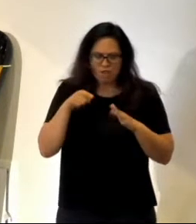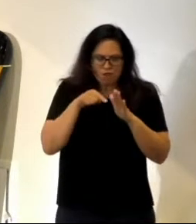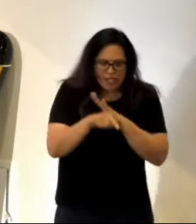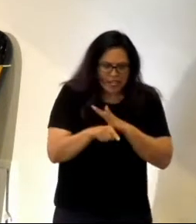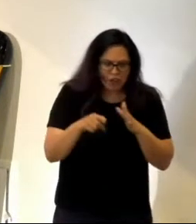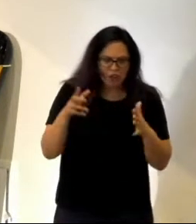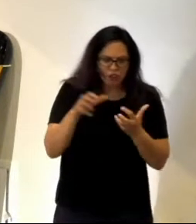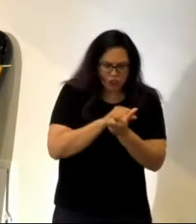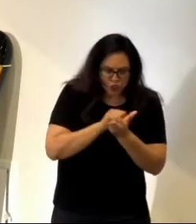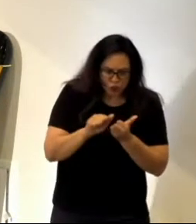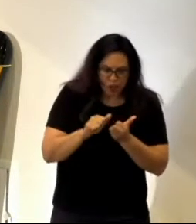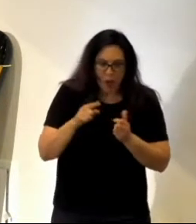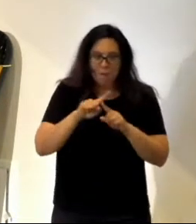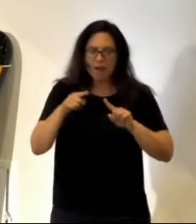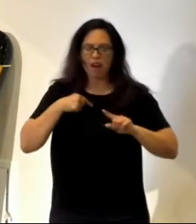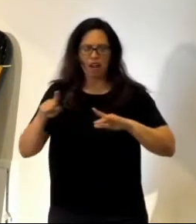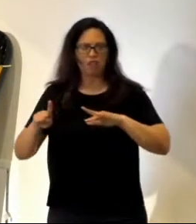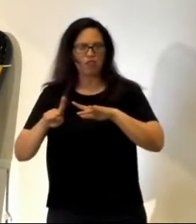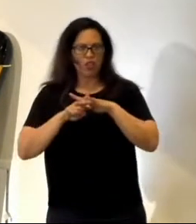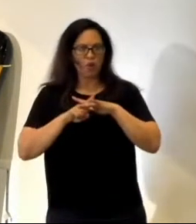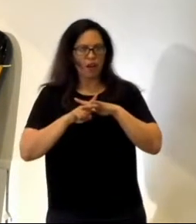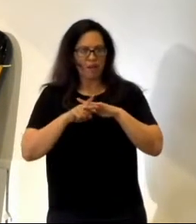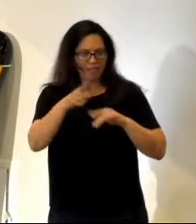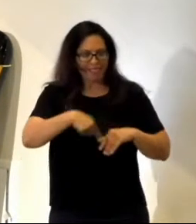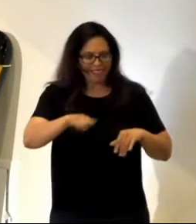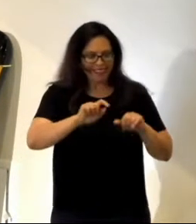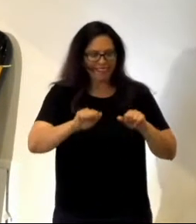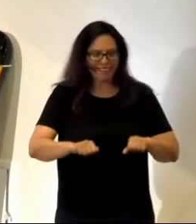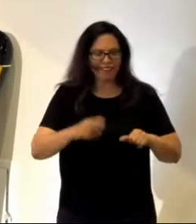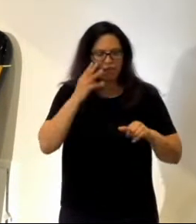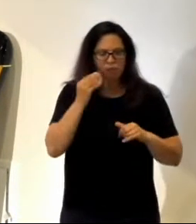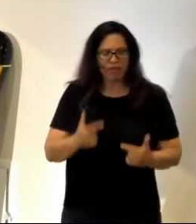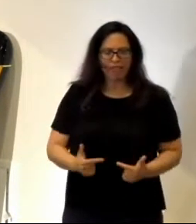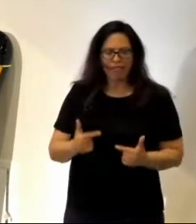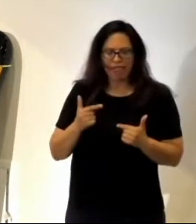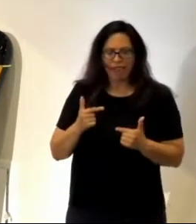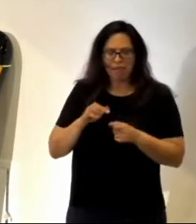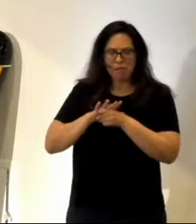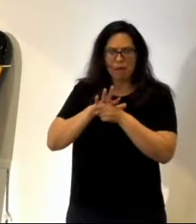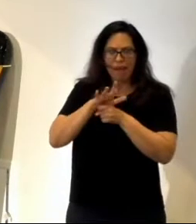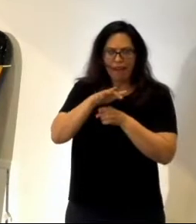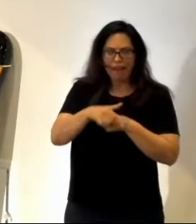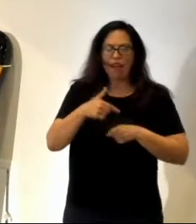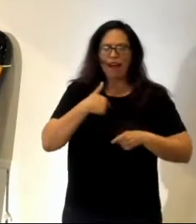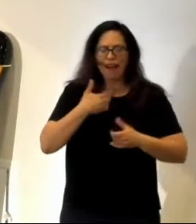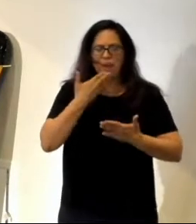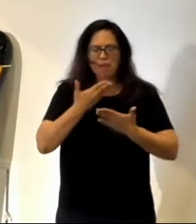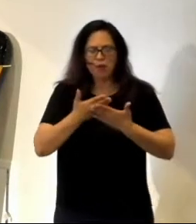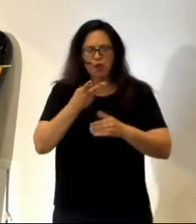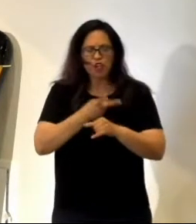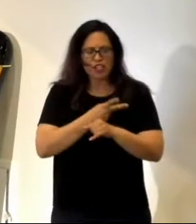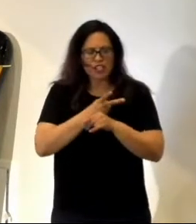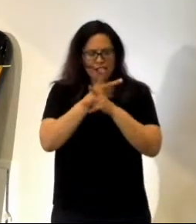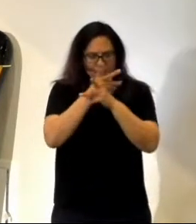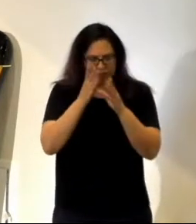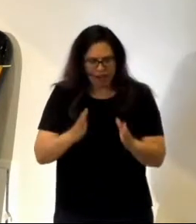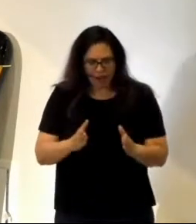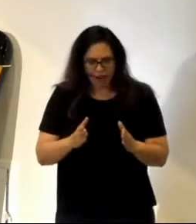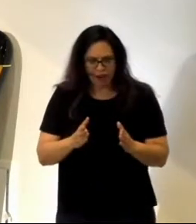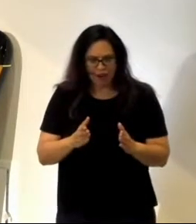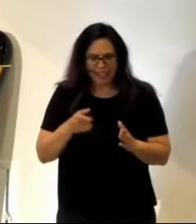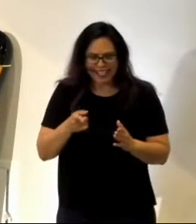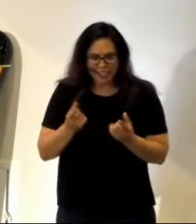have life and have it abundantly. I am the good shepherd. The good shepherd lays down his life